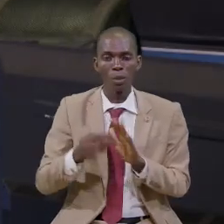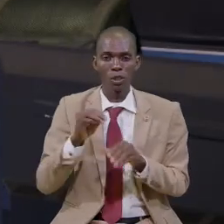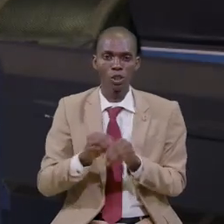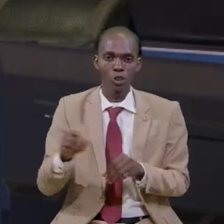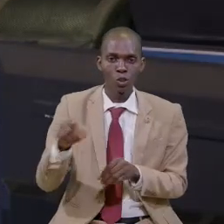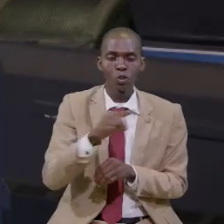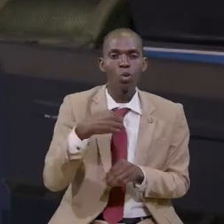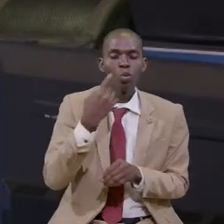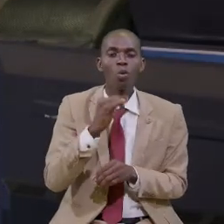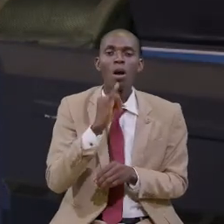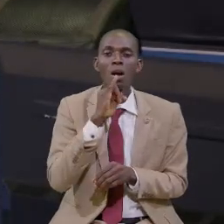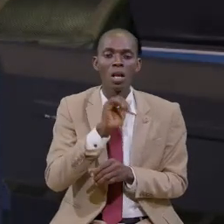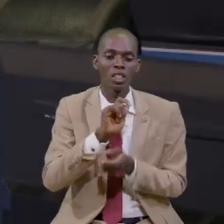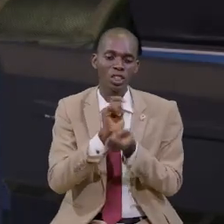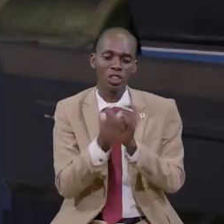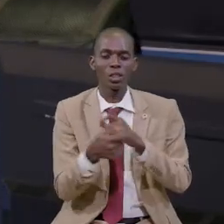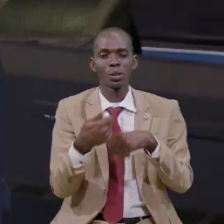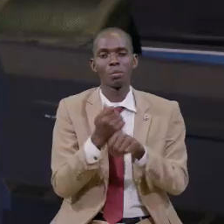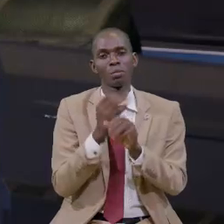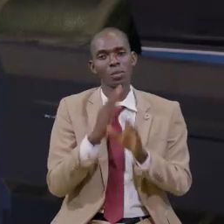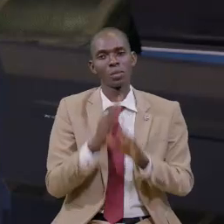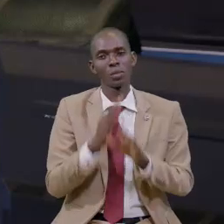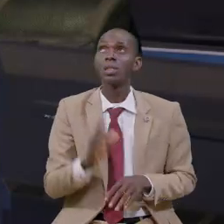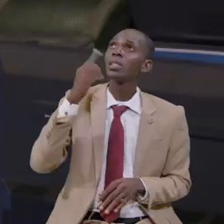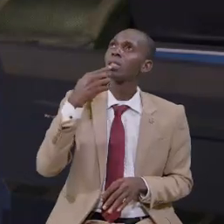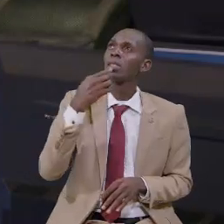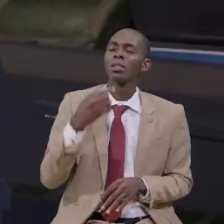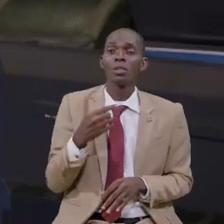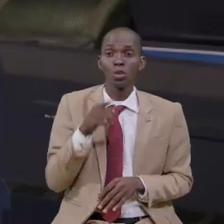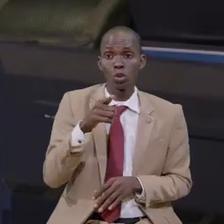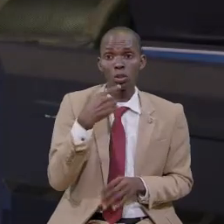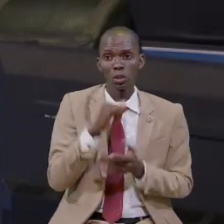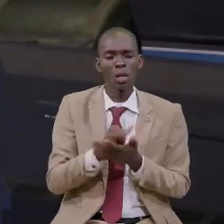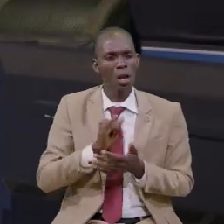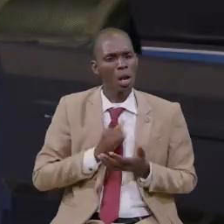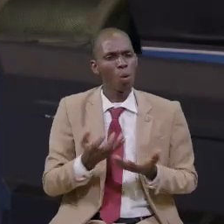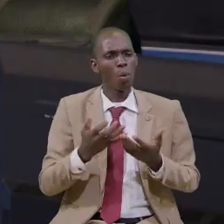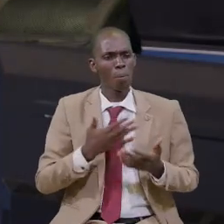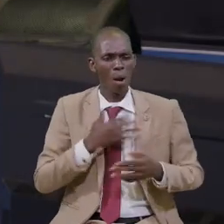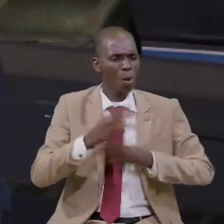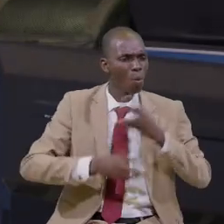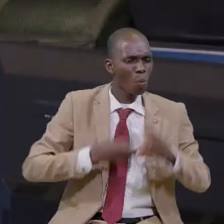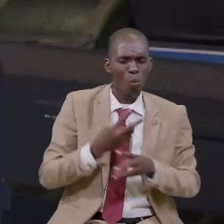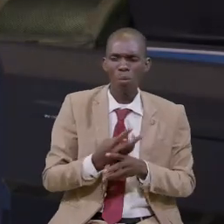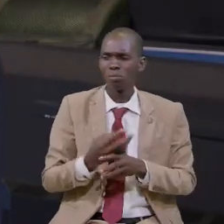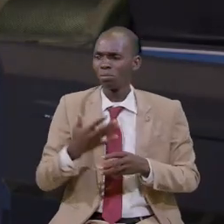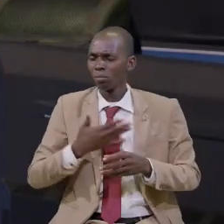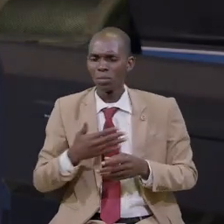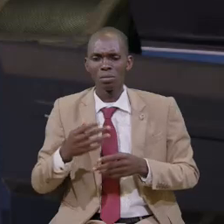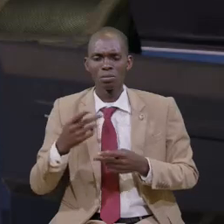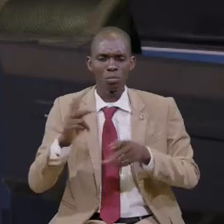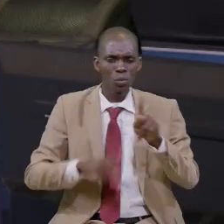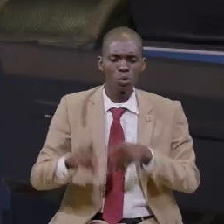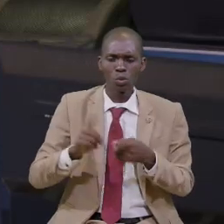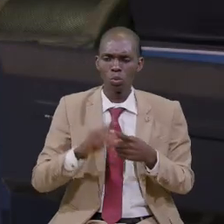He says, I want my world to be like this, my earth to be like, my creation to be like this. And he puts